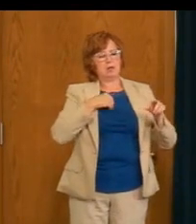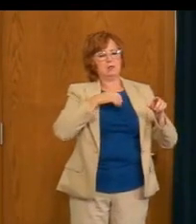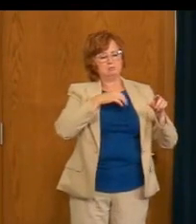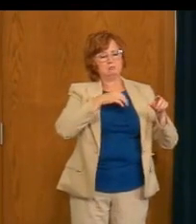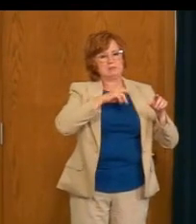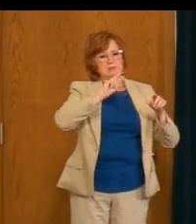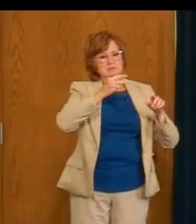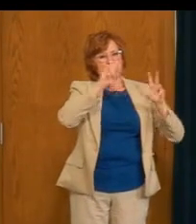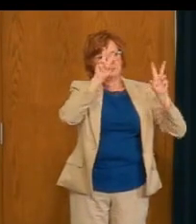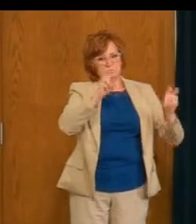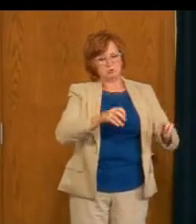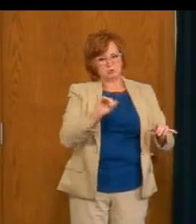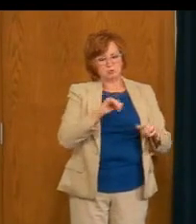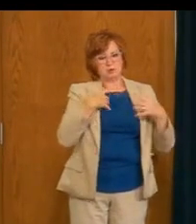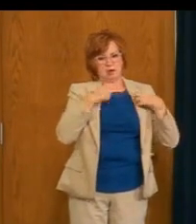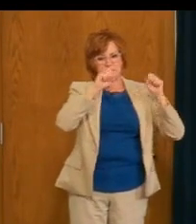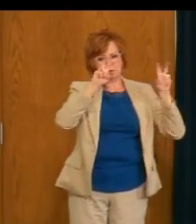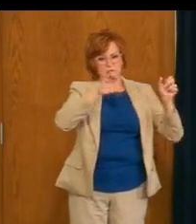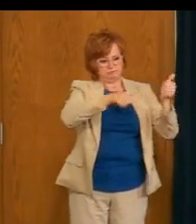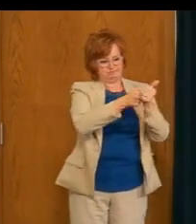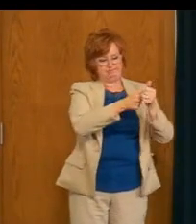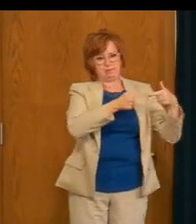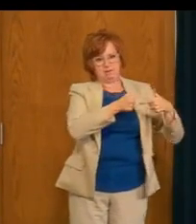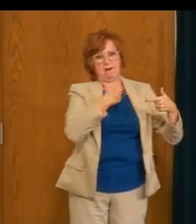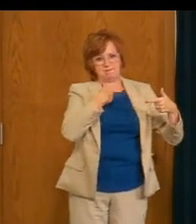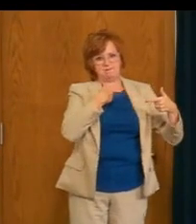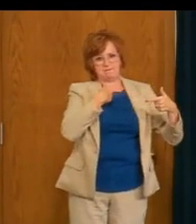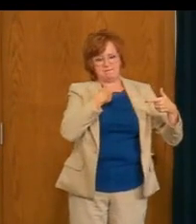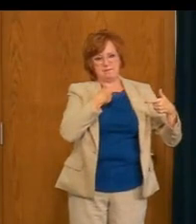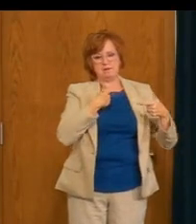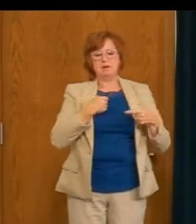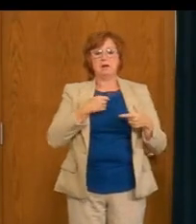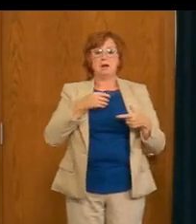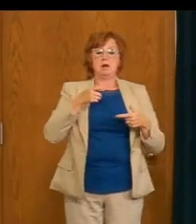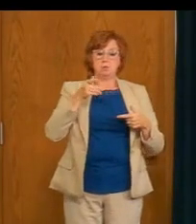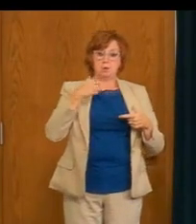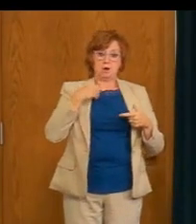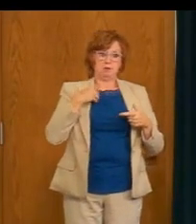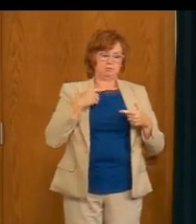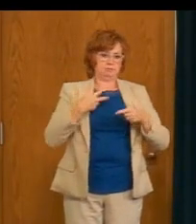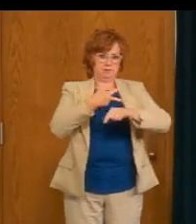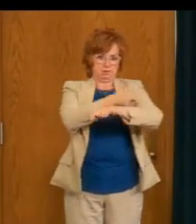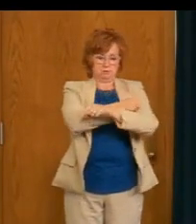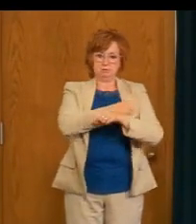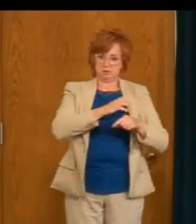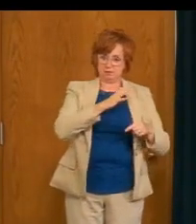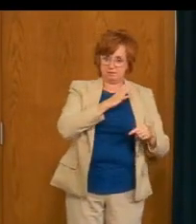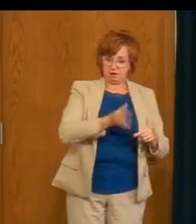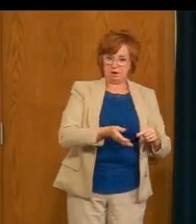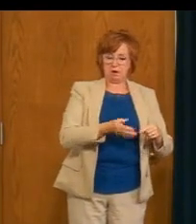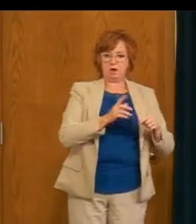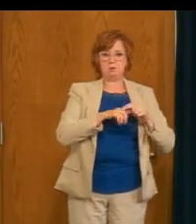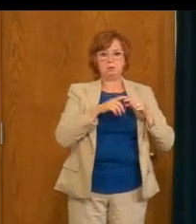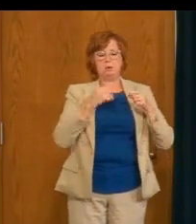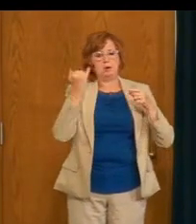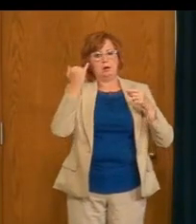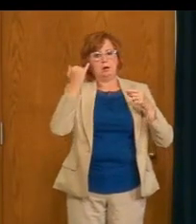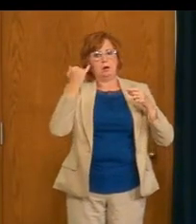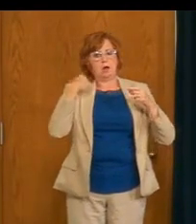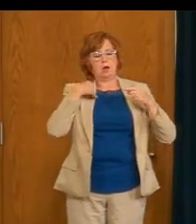obviously, if you're older, if you have comorbid conditions, you may be at higher risk because the vaccines may not work as well, but certainly